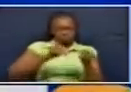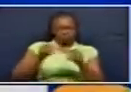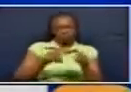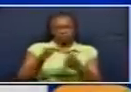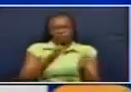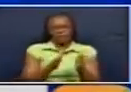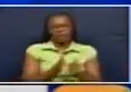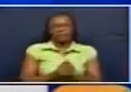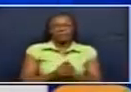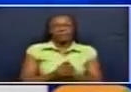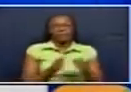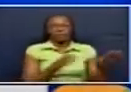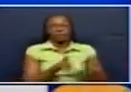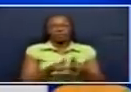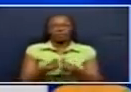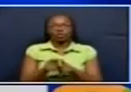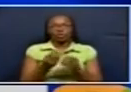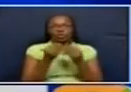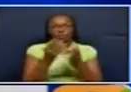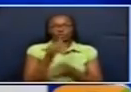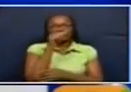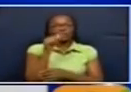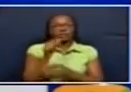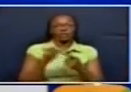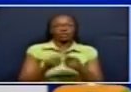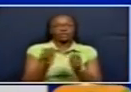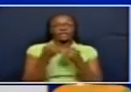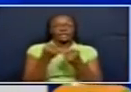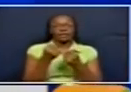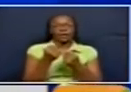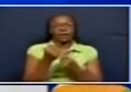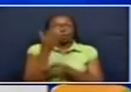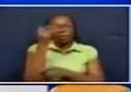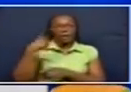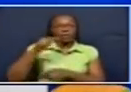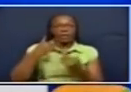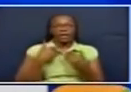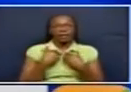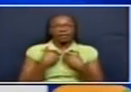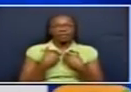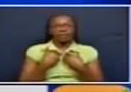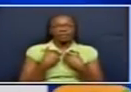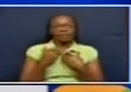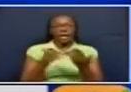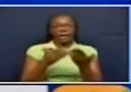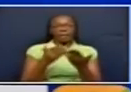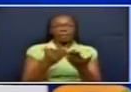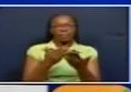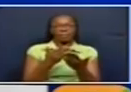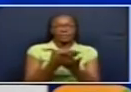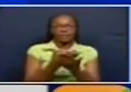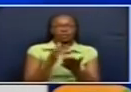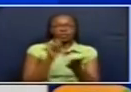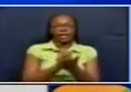secure the environment. Basically, we have firewalls, and we have applications mm-hmm. that are